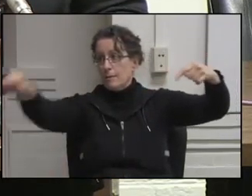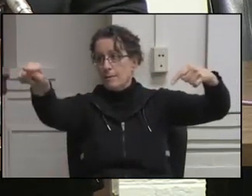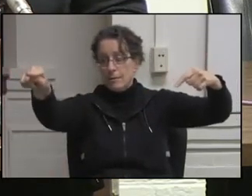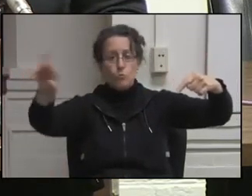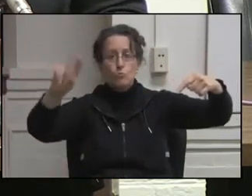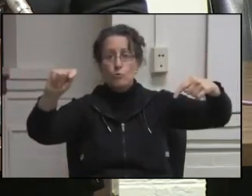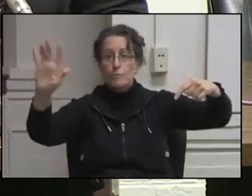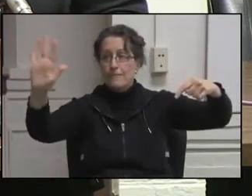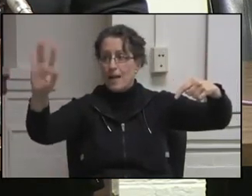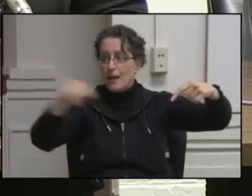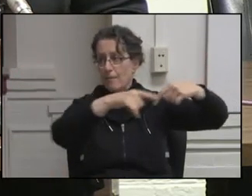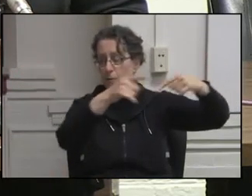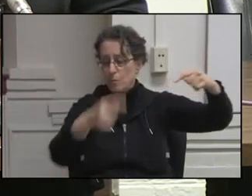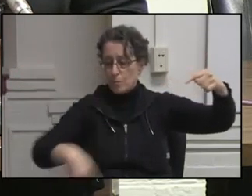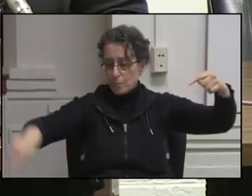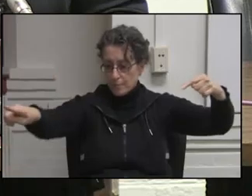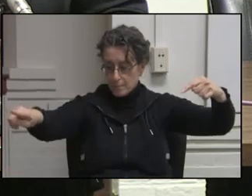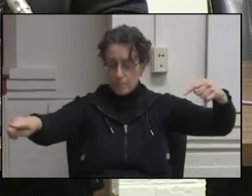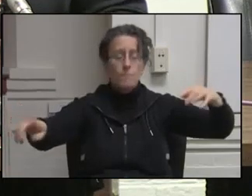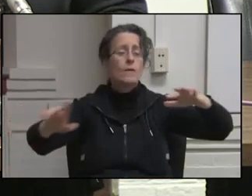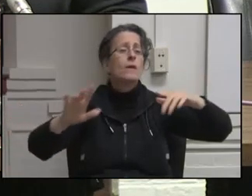We are using the Commons this year.